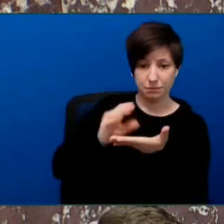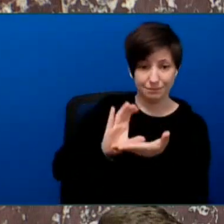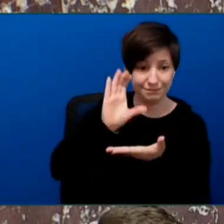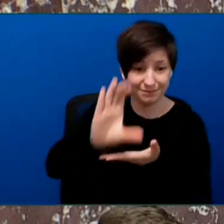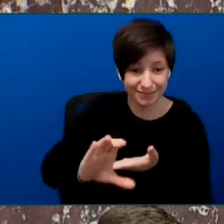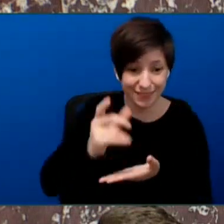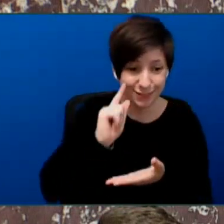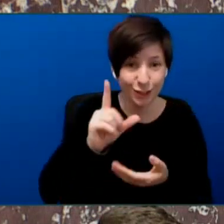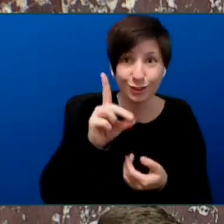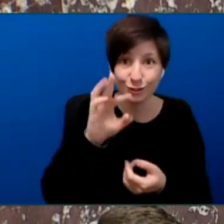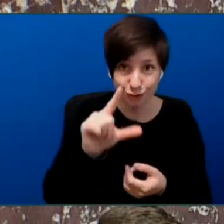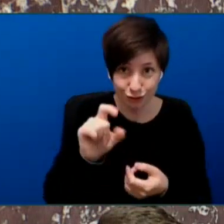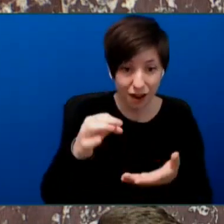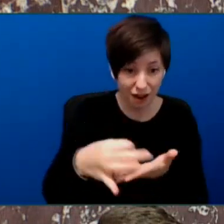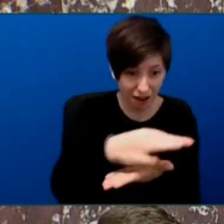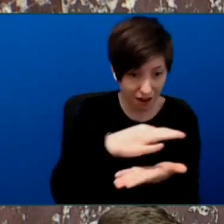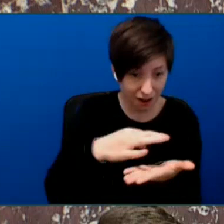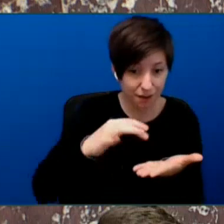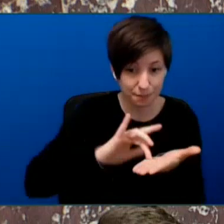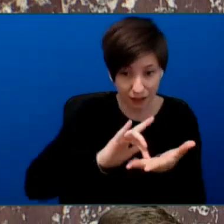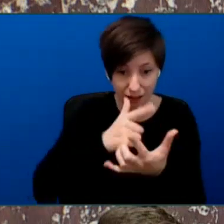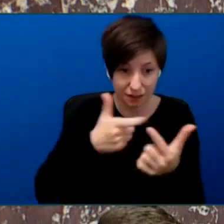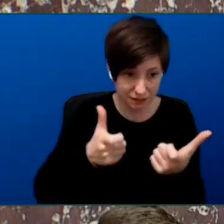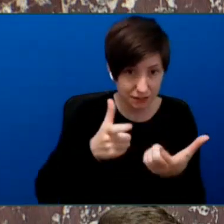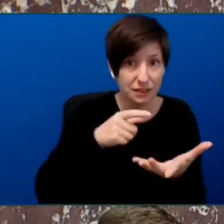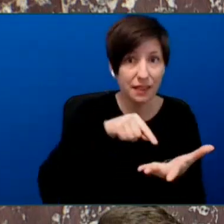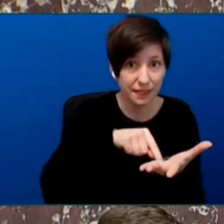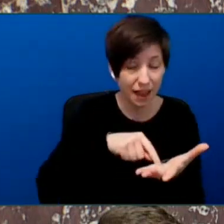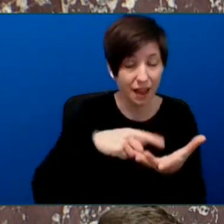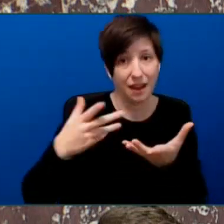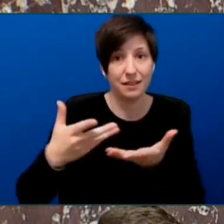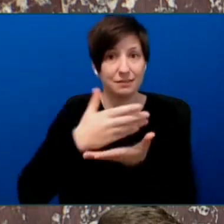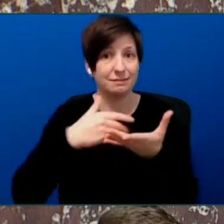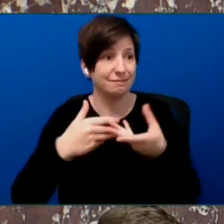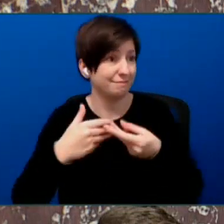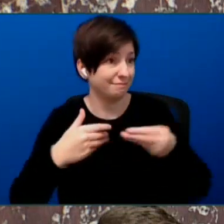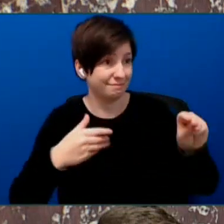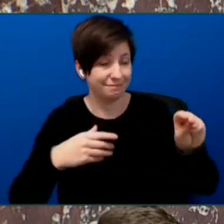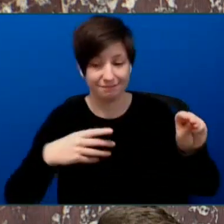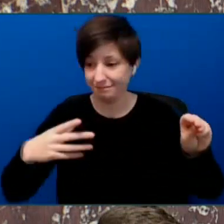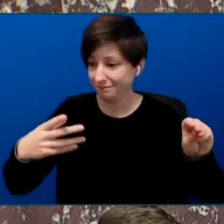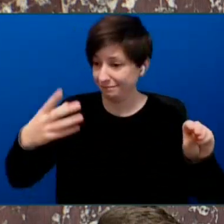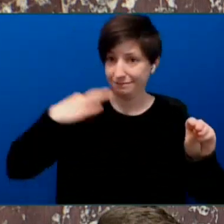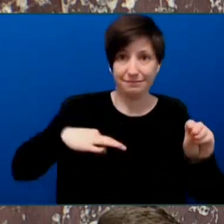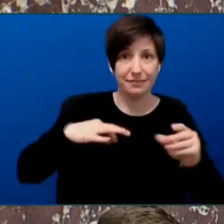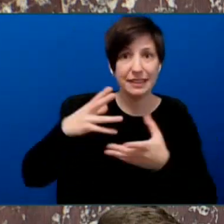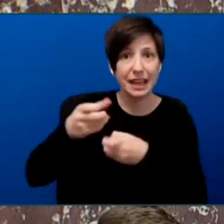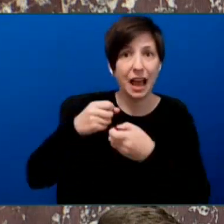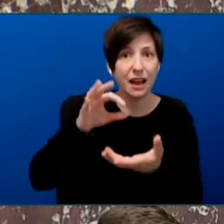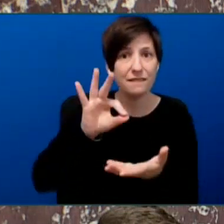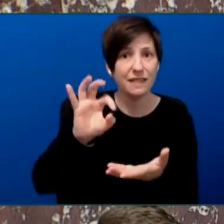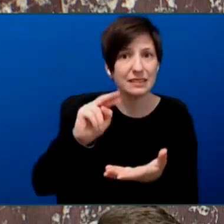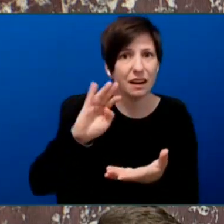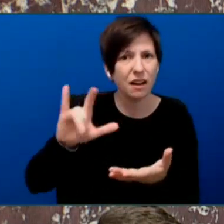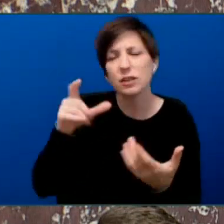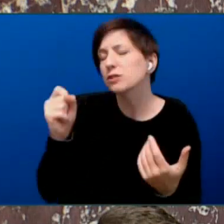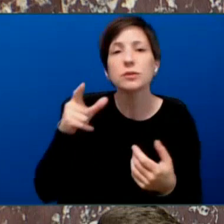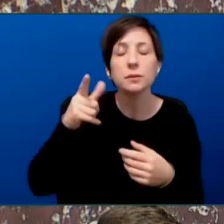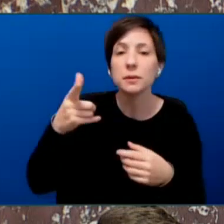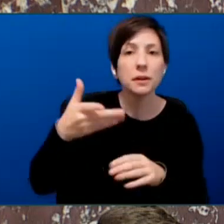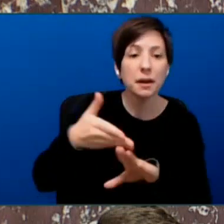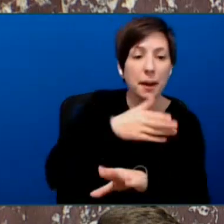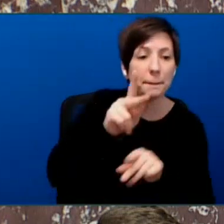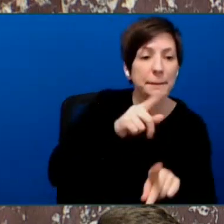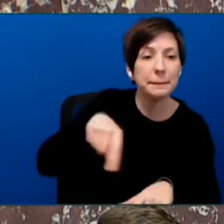is creating new dependencies in young people who weren't previously addicted. The evidence is very clear. We need a